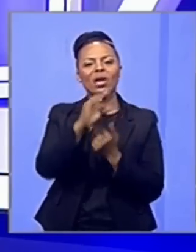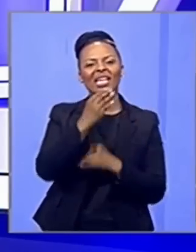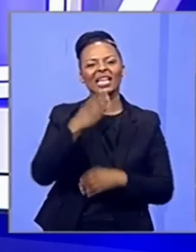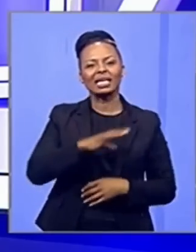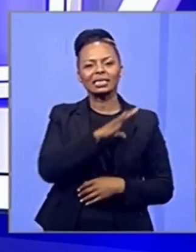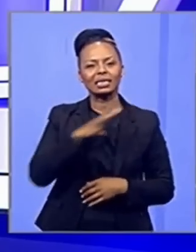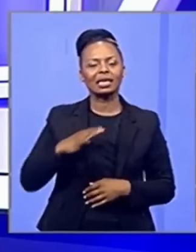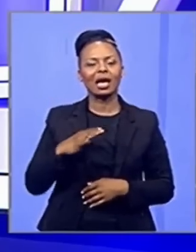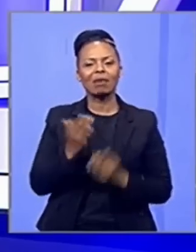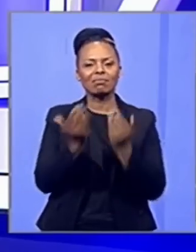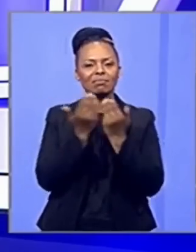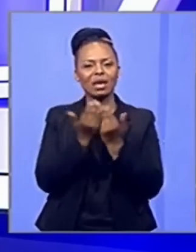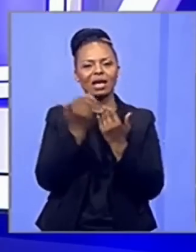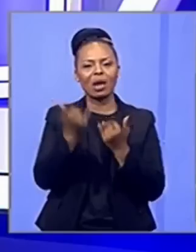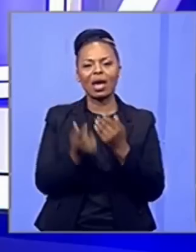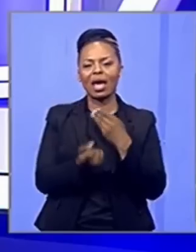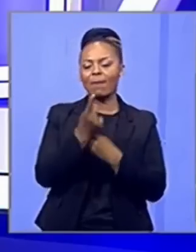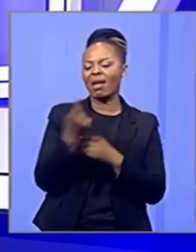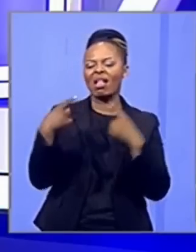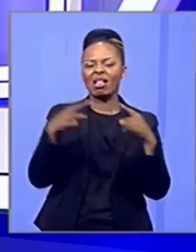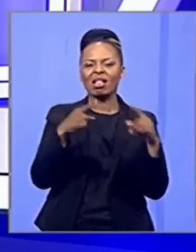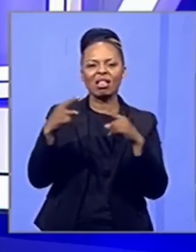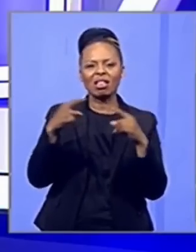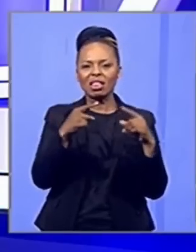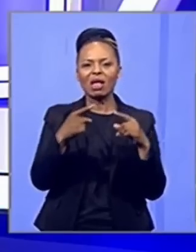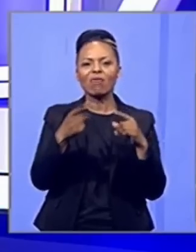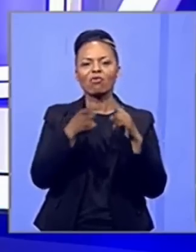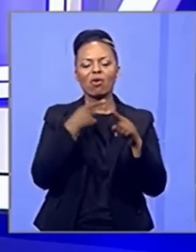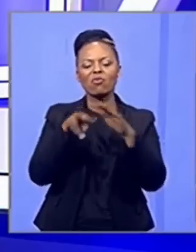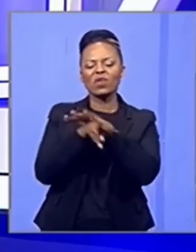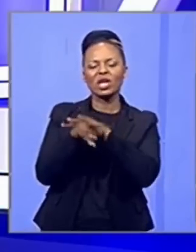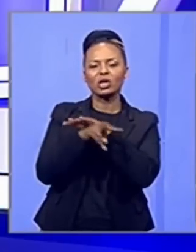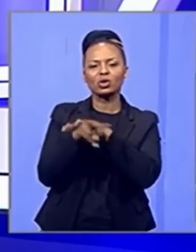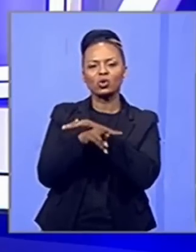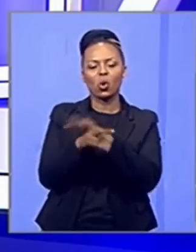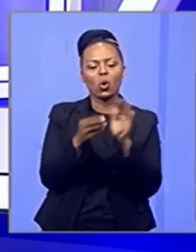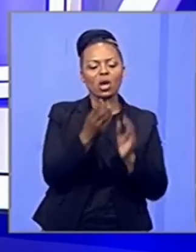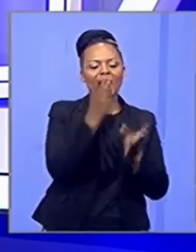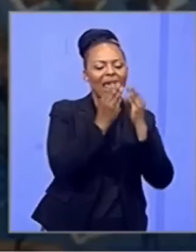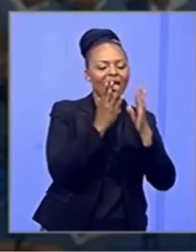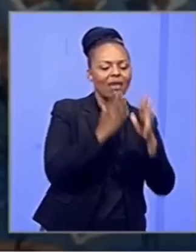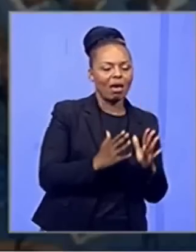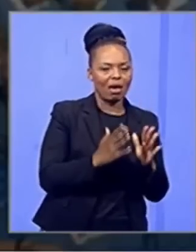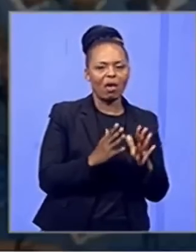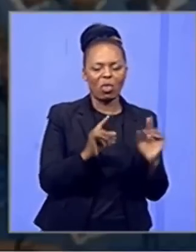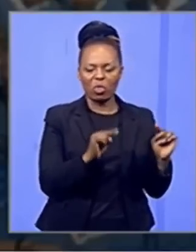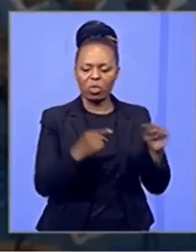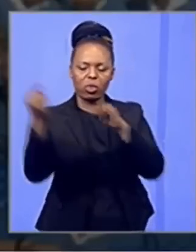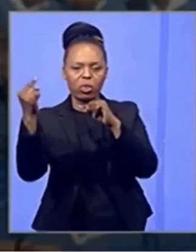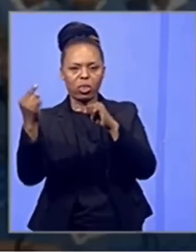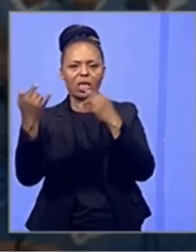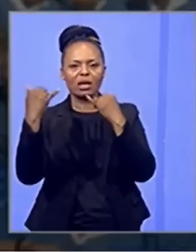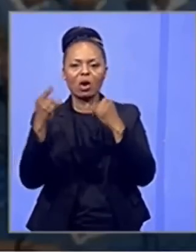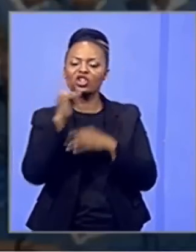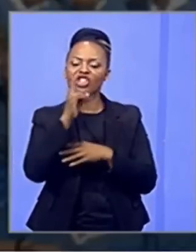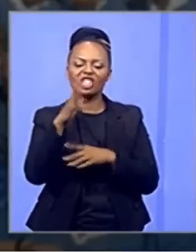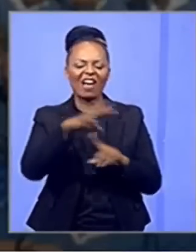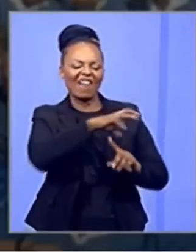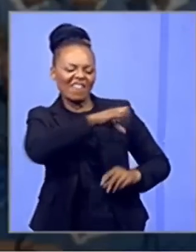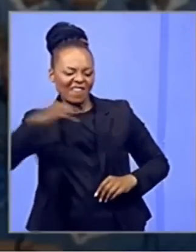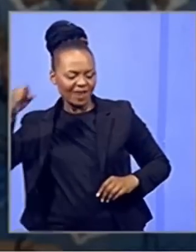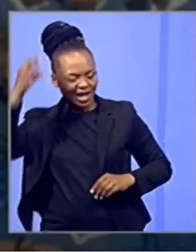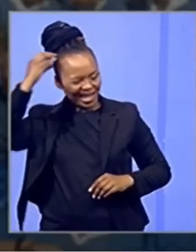Academy seo se bilego ditabeng morago ga kgatišo ya video yeo go yona morutiši a bego a goga morutwana ka meriri ga se